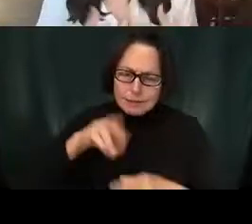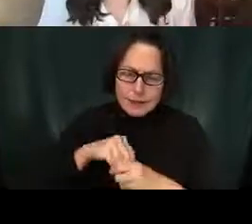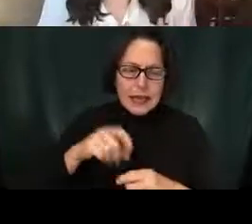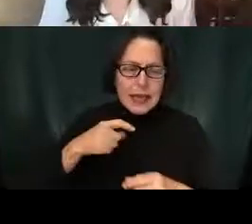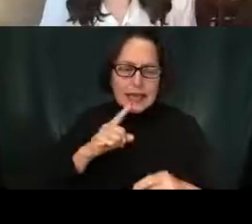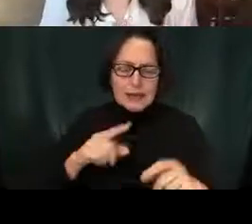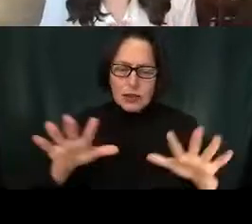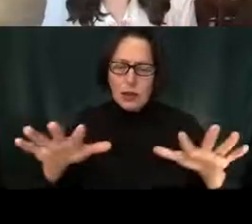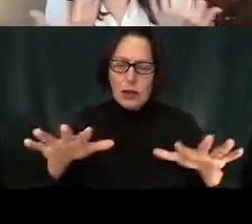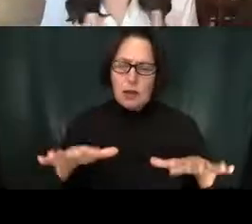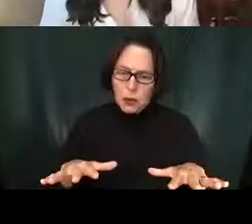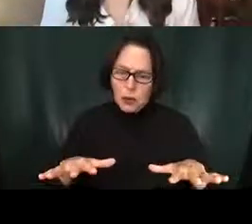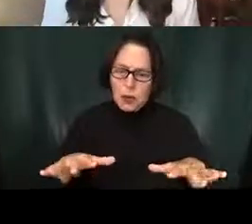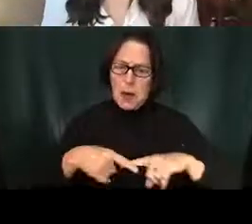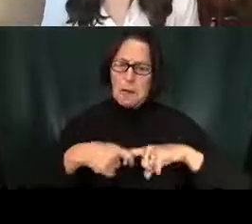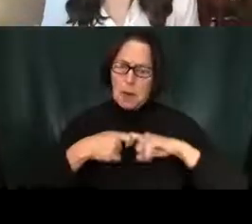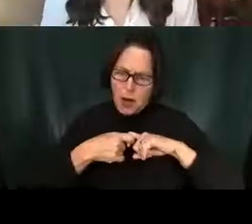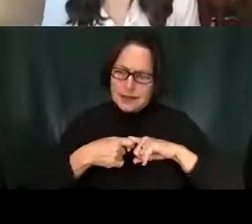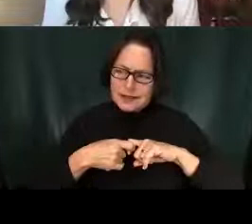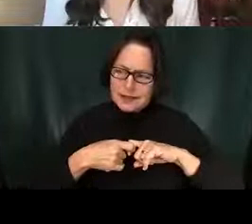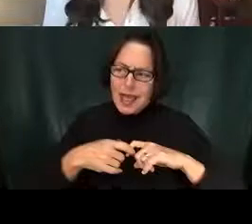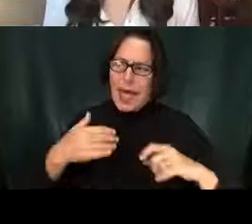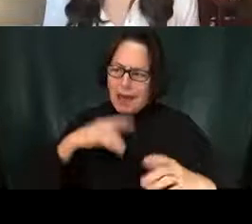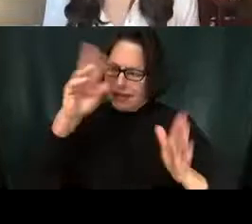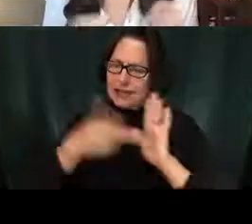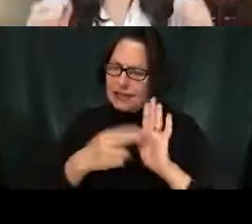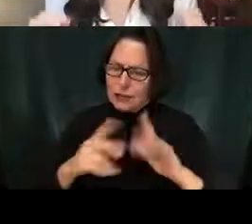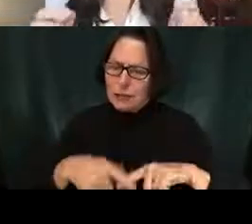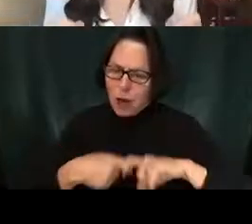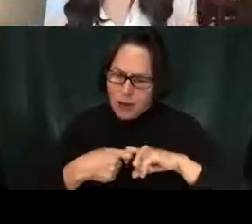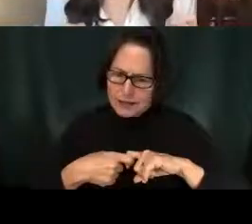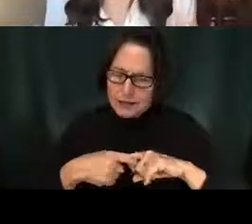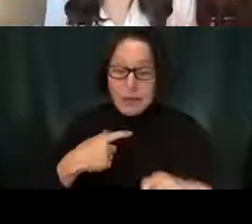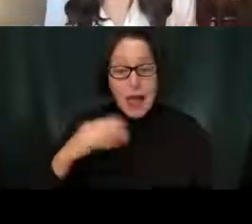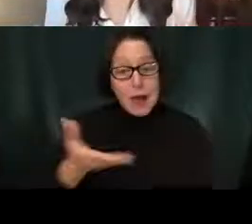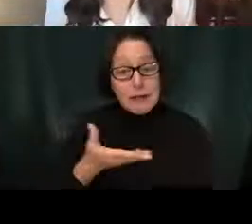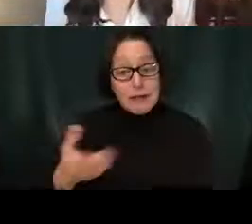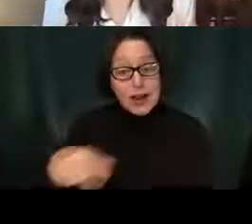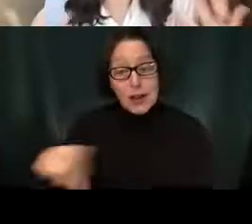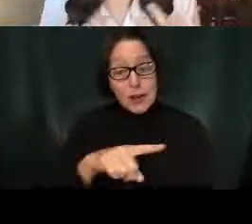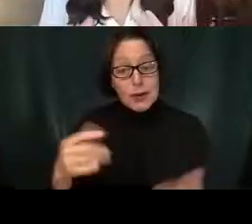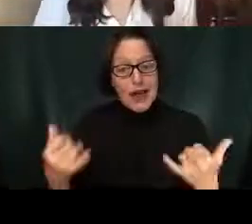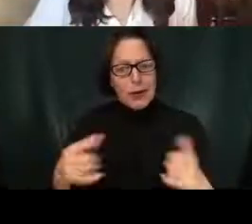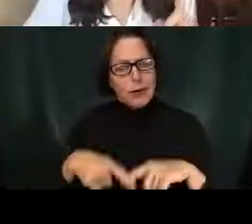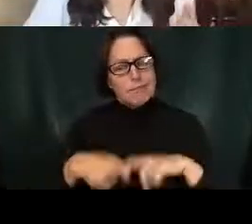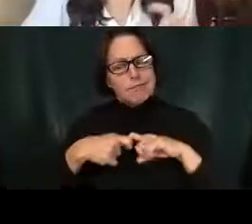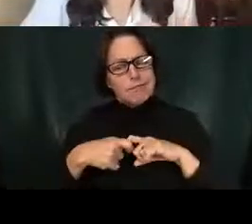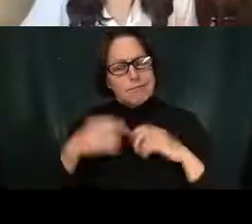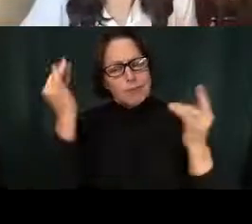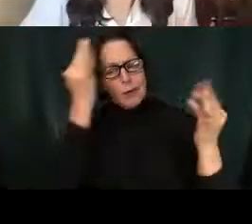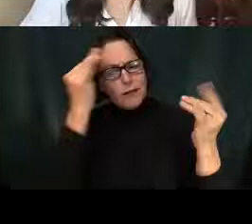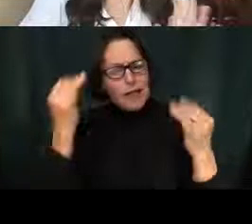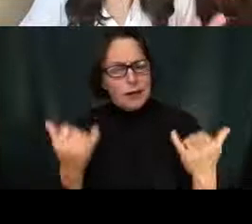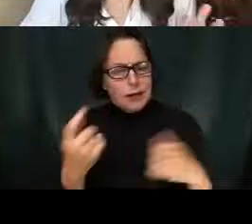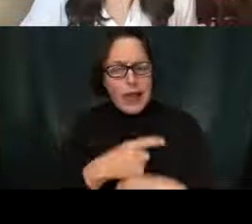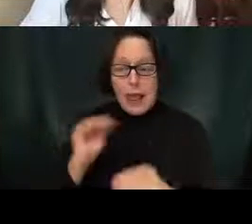to pause and take what I call an intention pause. And so I'm inviting you to take an intention pause today and reflect and put into the